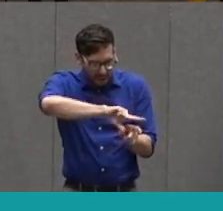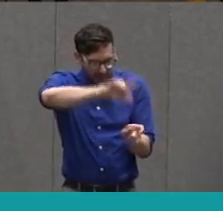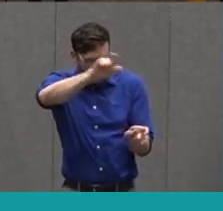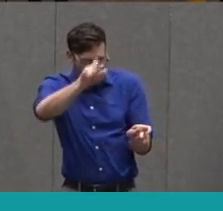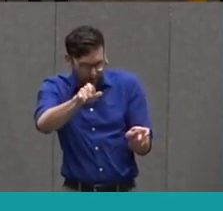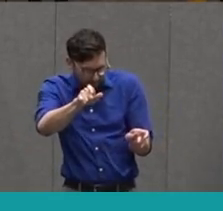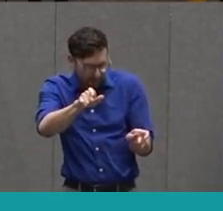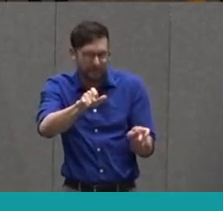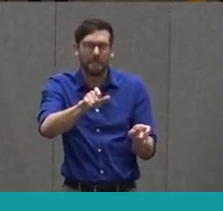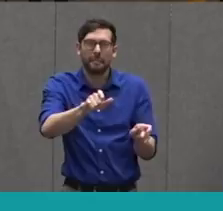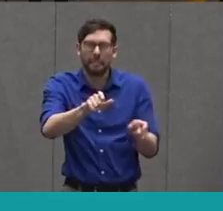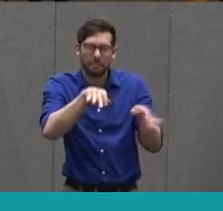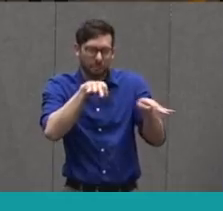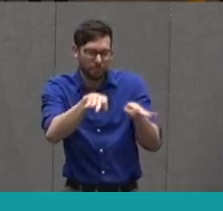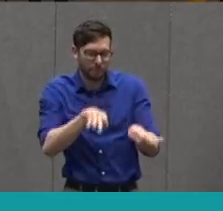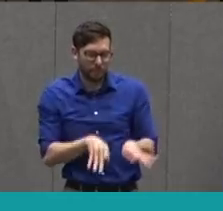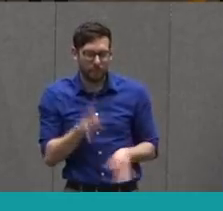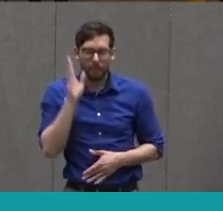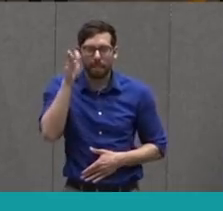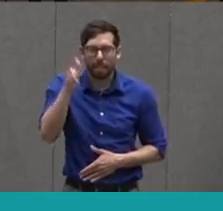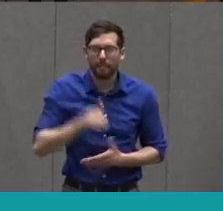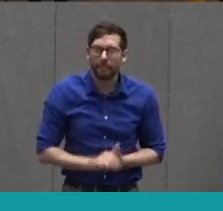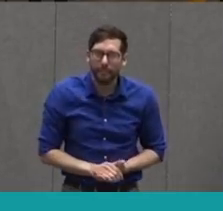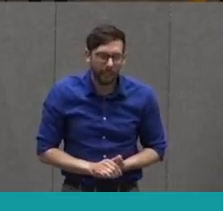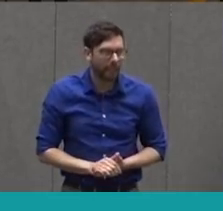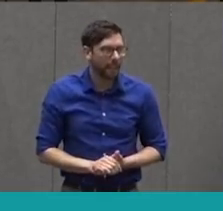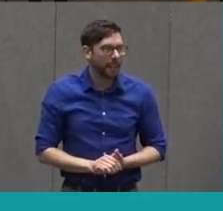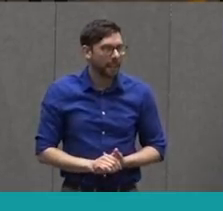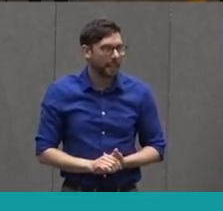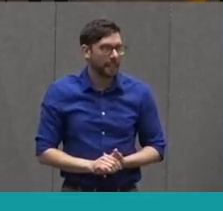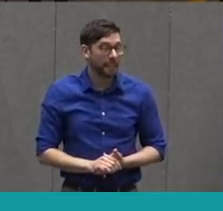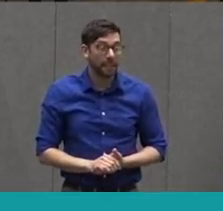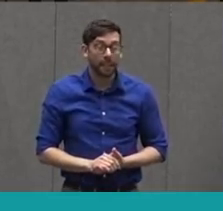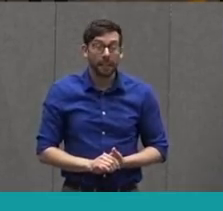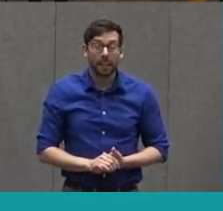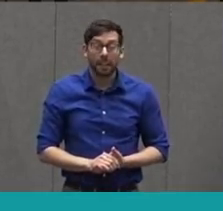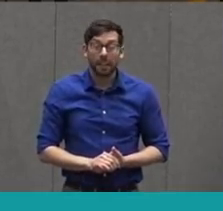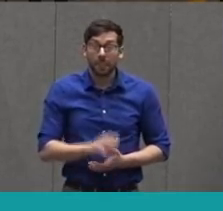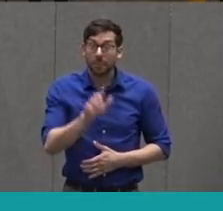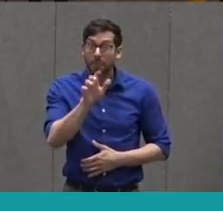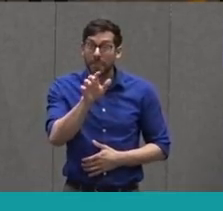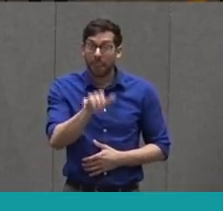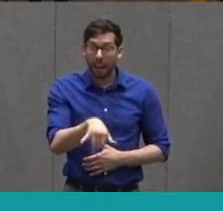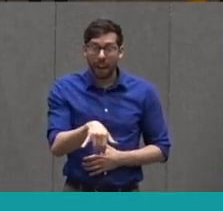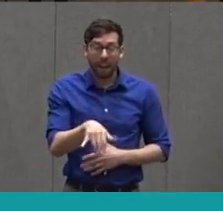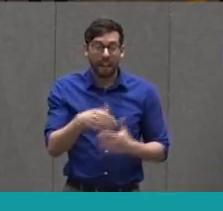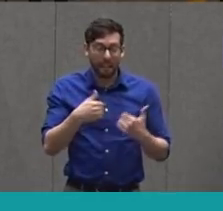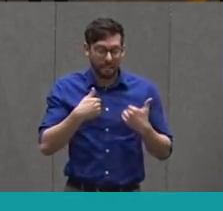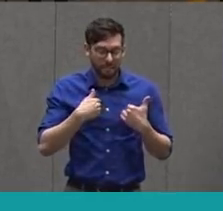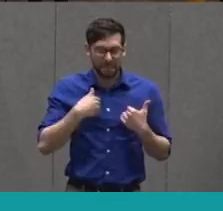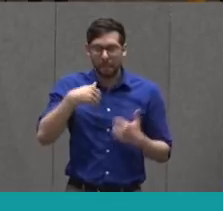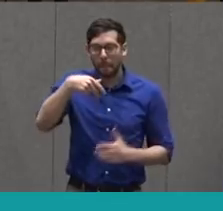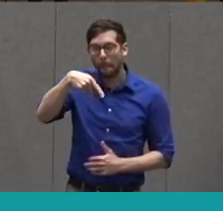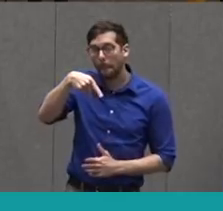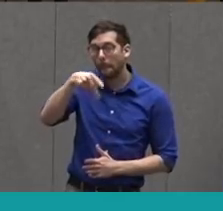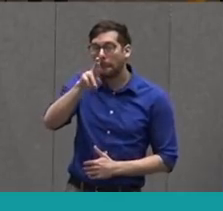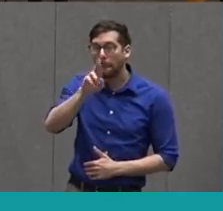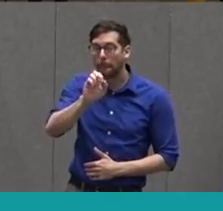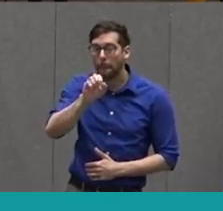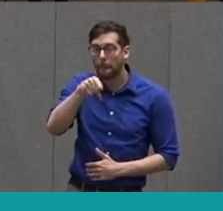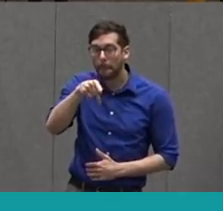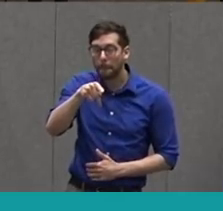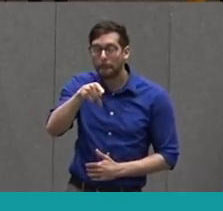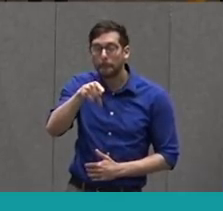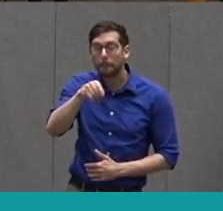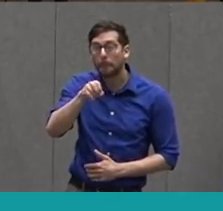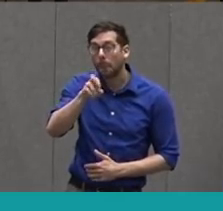know. So some of its properties. So a property is a part of